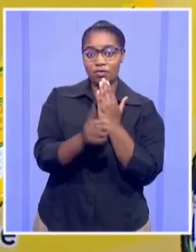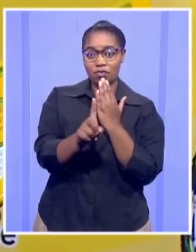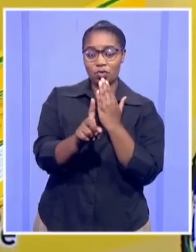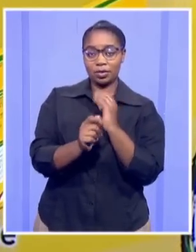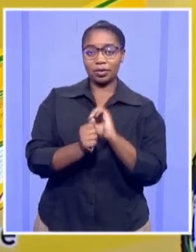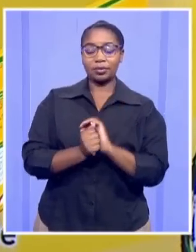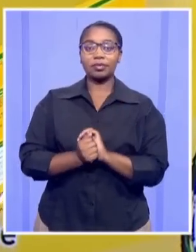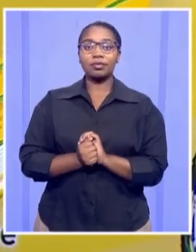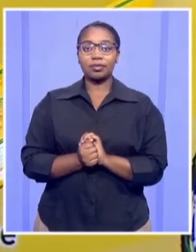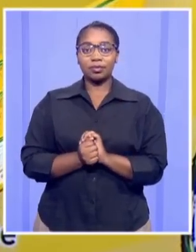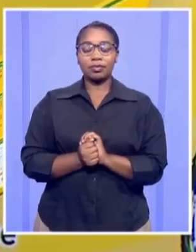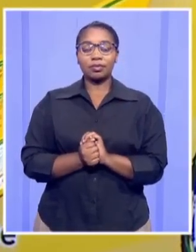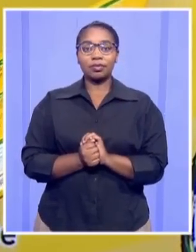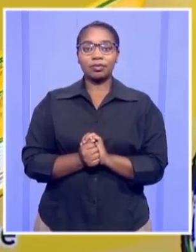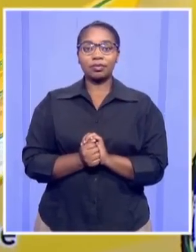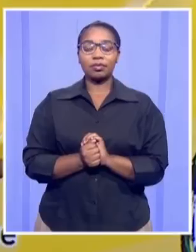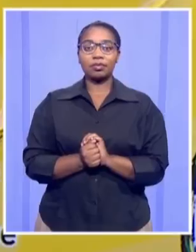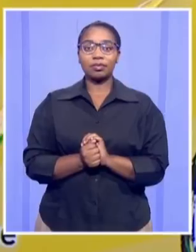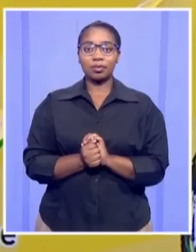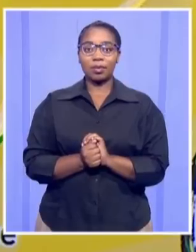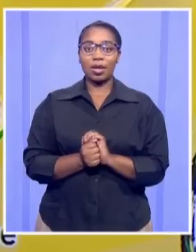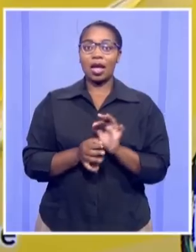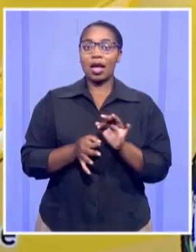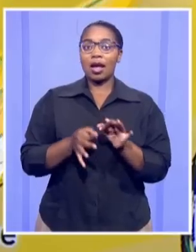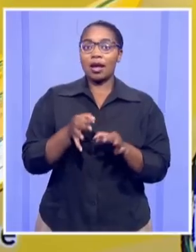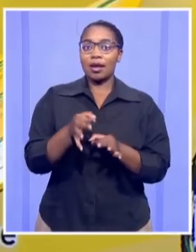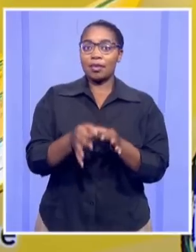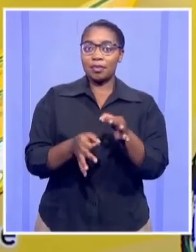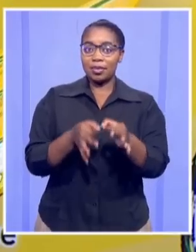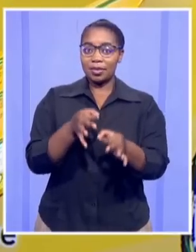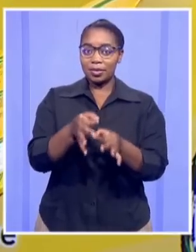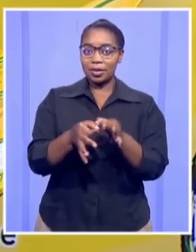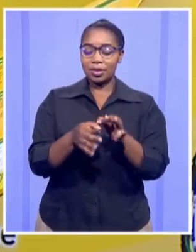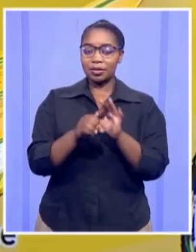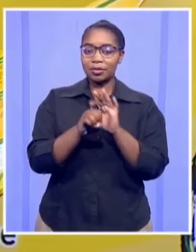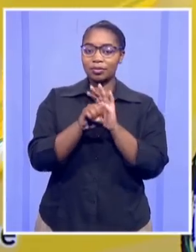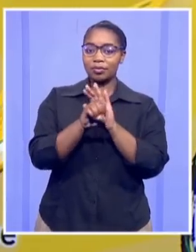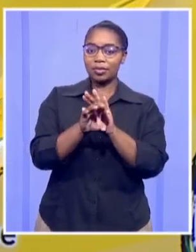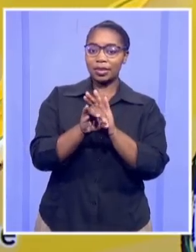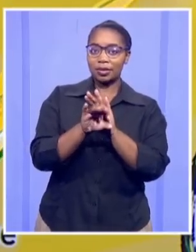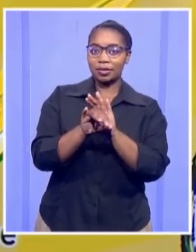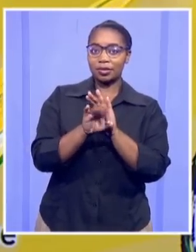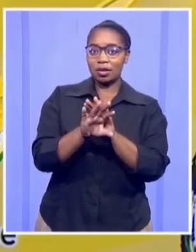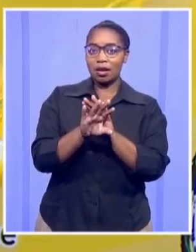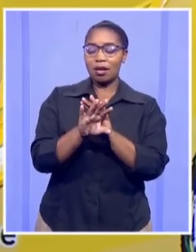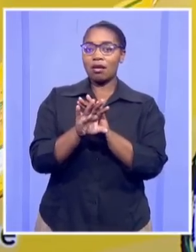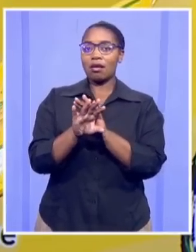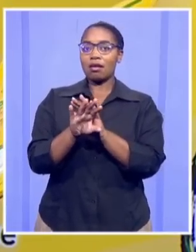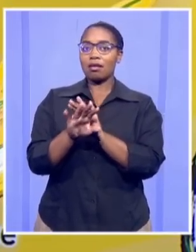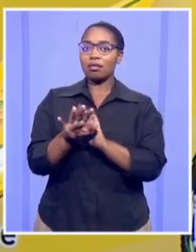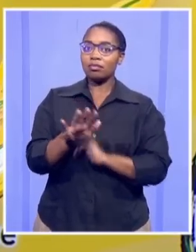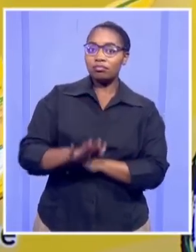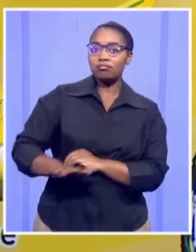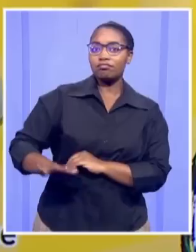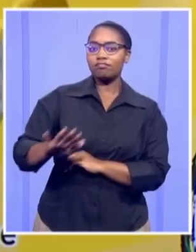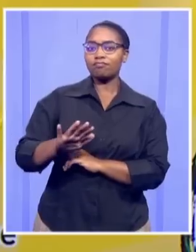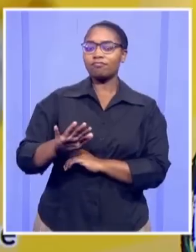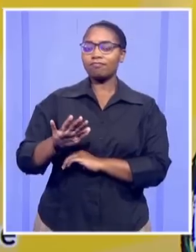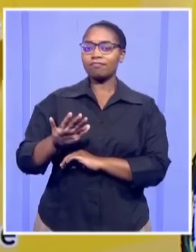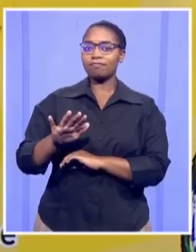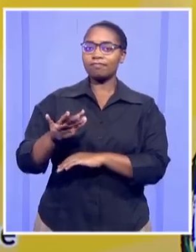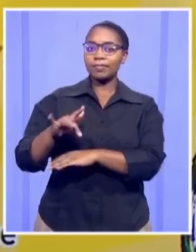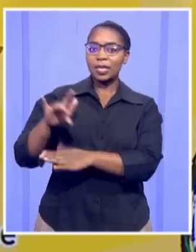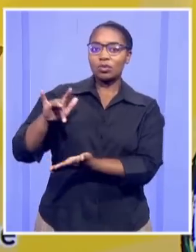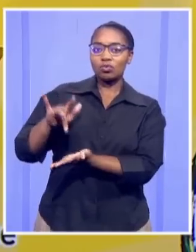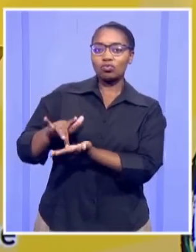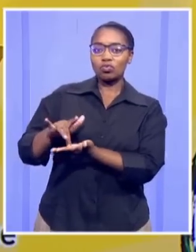we explain the media village and its functionalities.